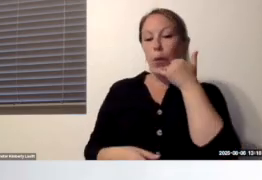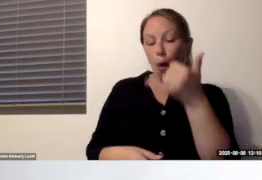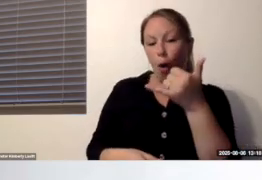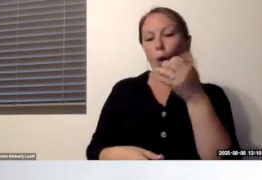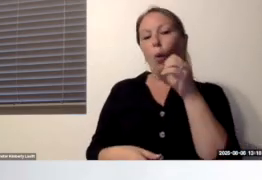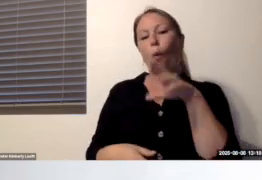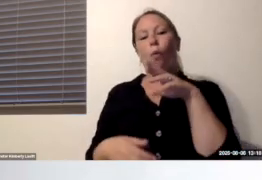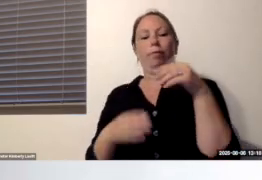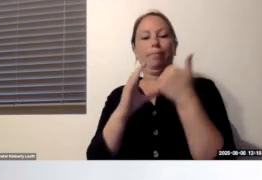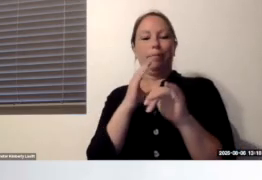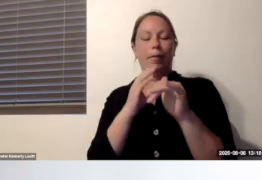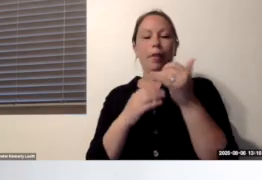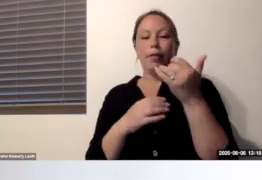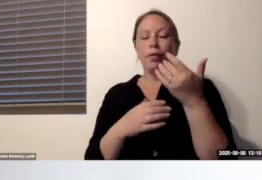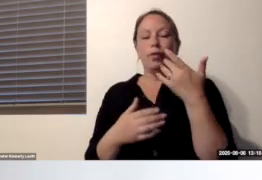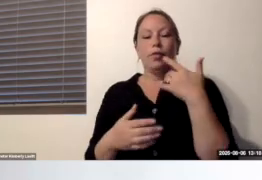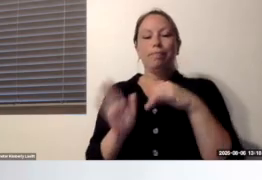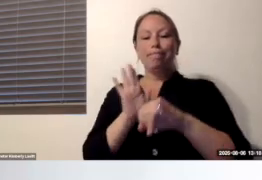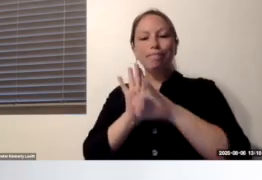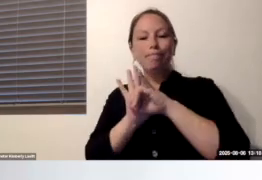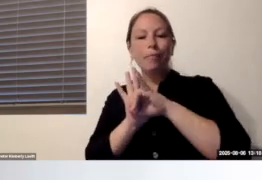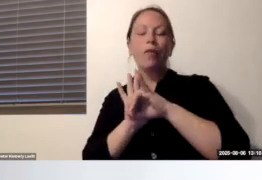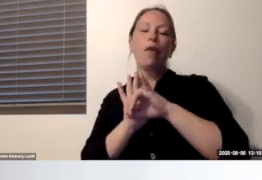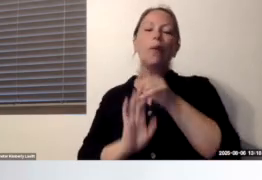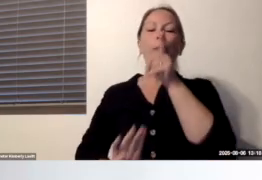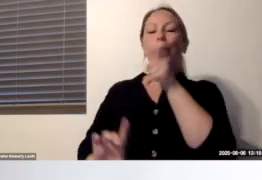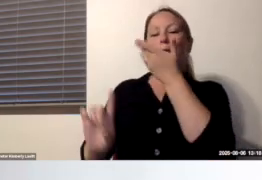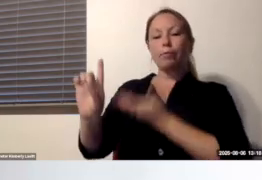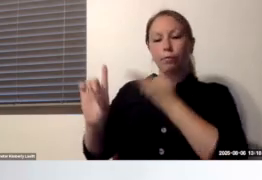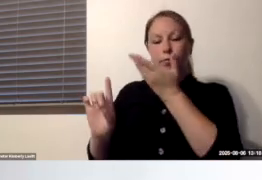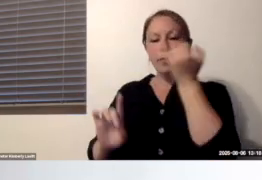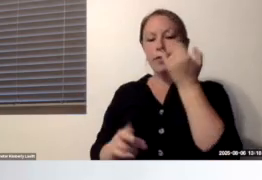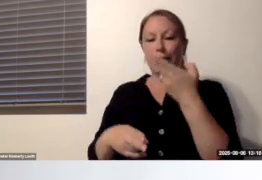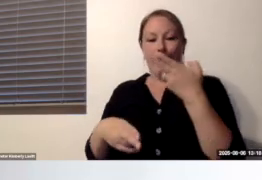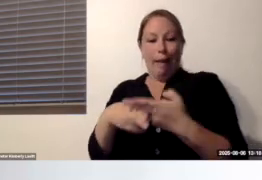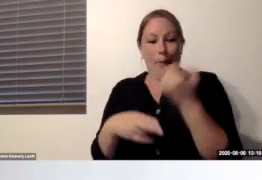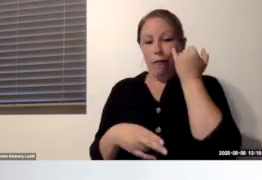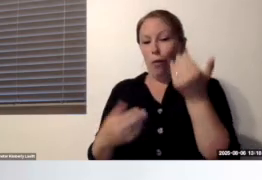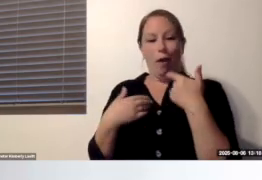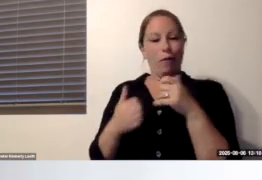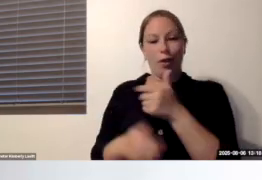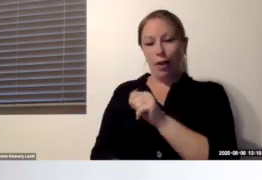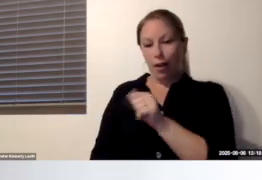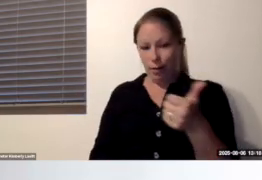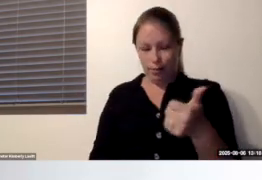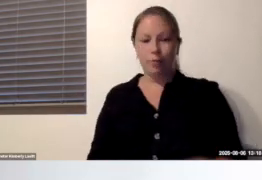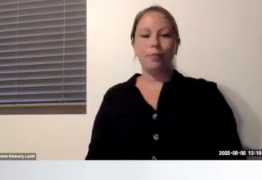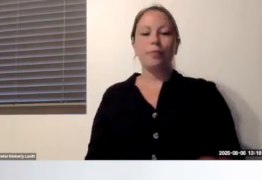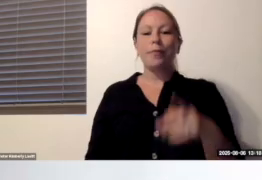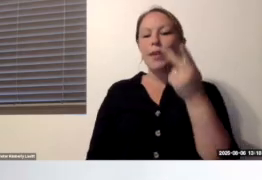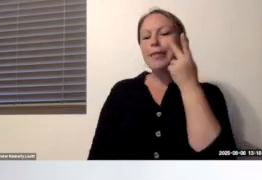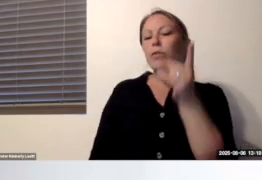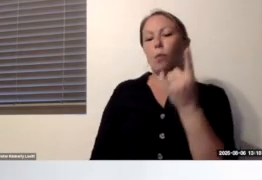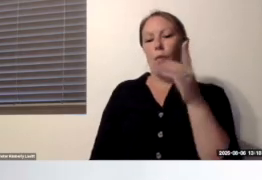to identify any affiliation after you introduce yourself by name, if you have any. Okay, at this time, I see one